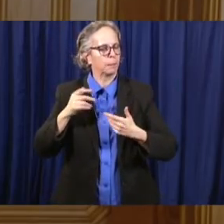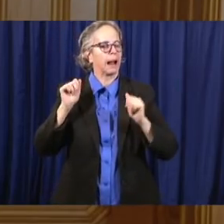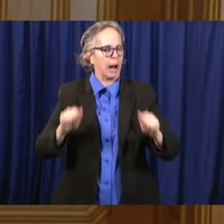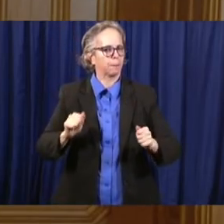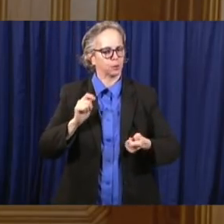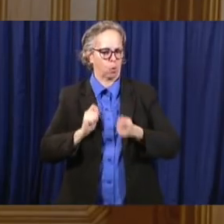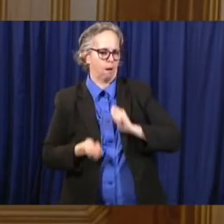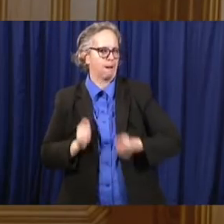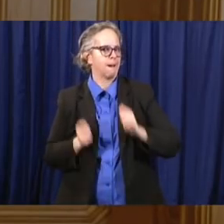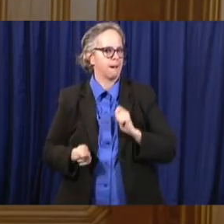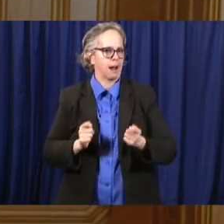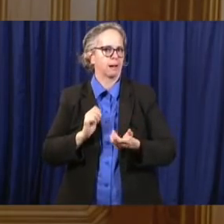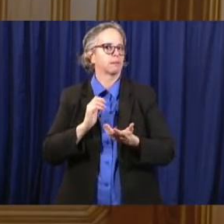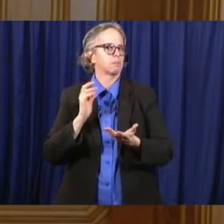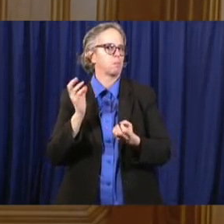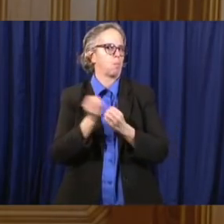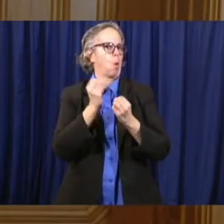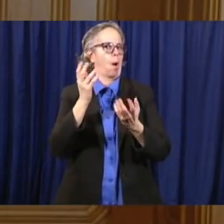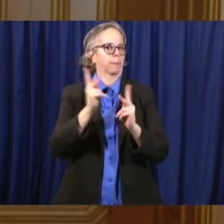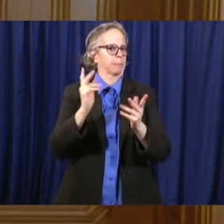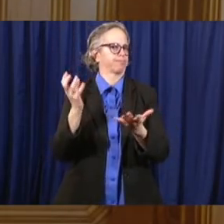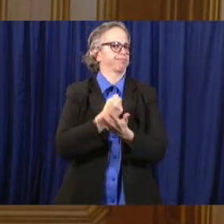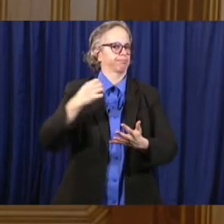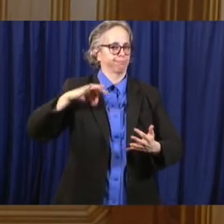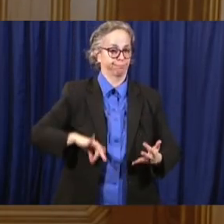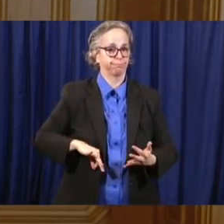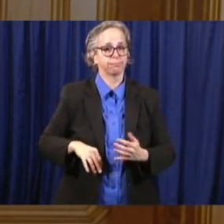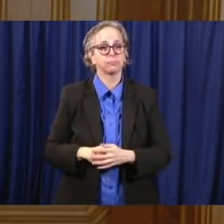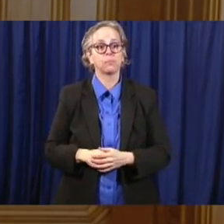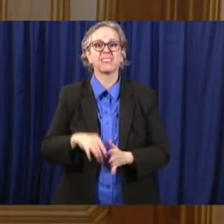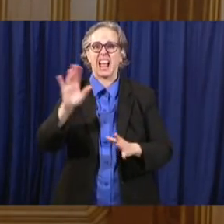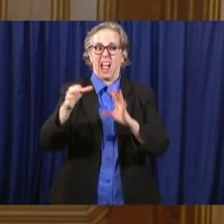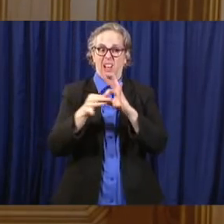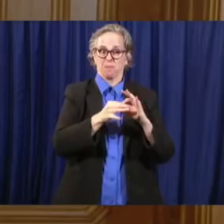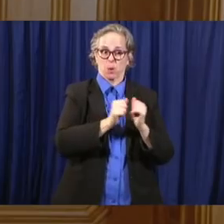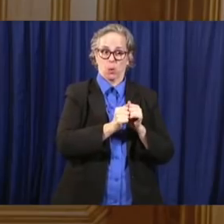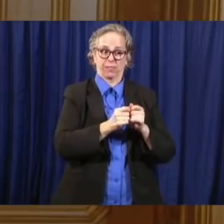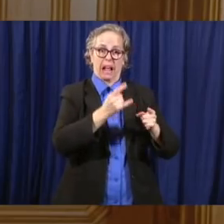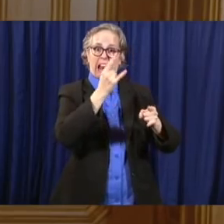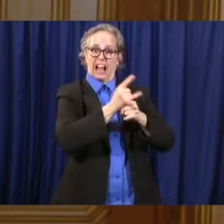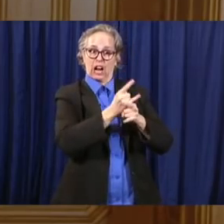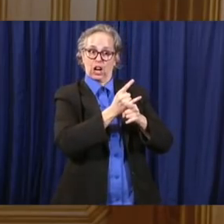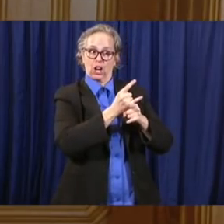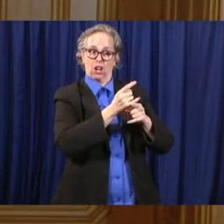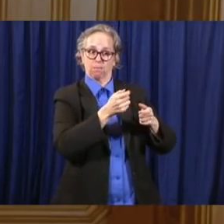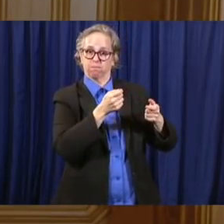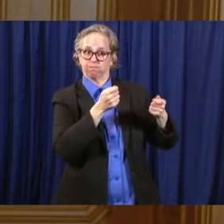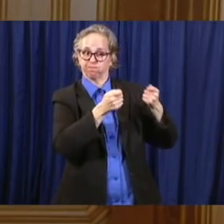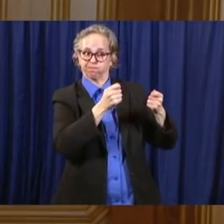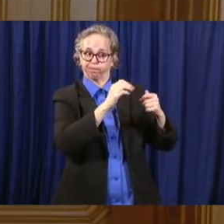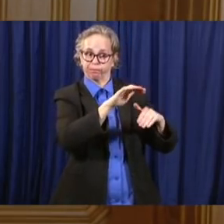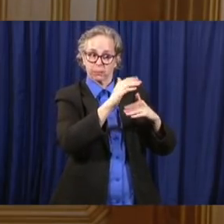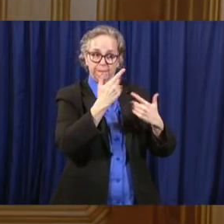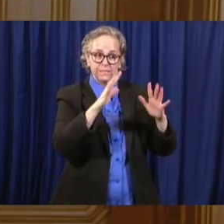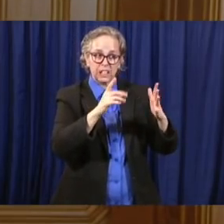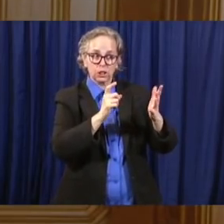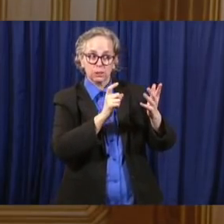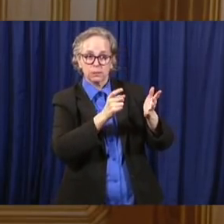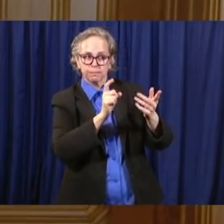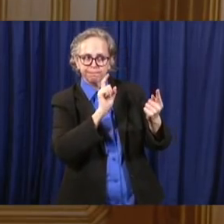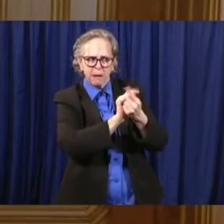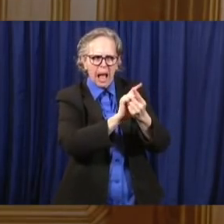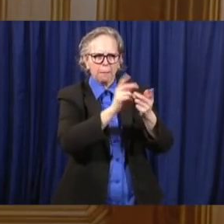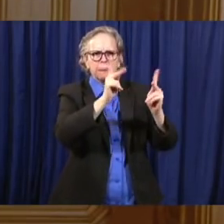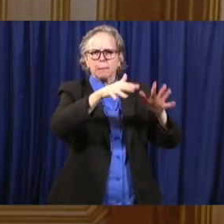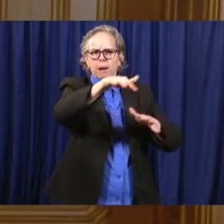Liquor Control has met and issued an emergency rule, and this was in